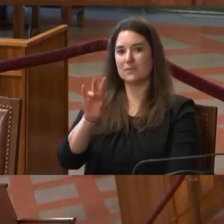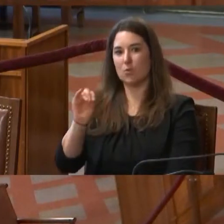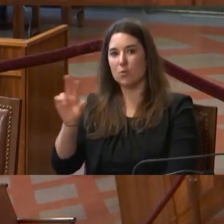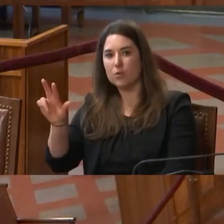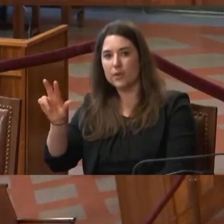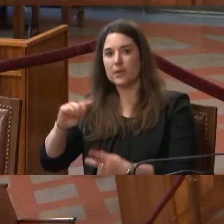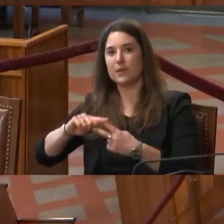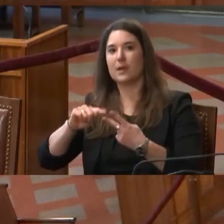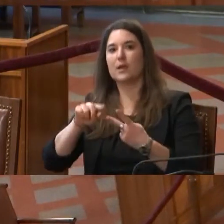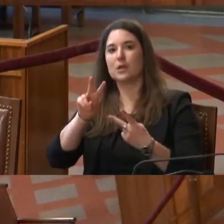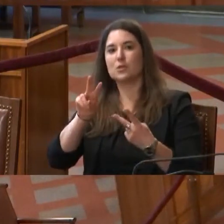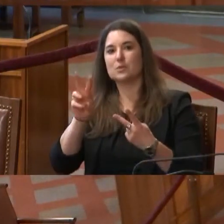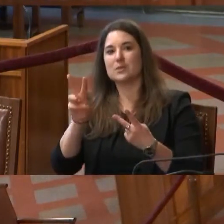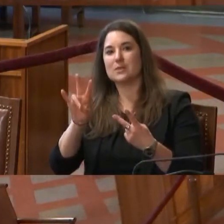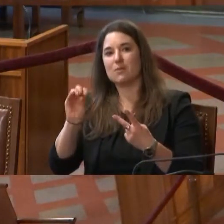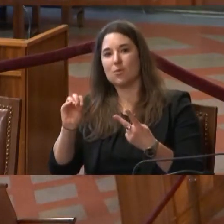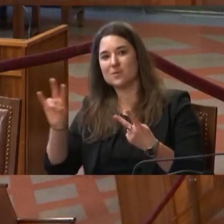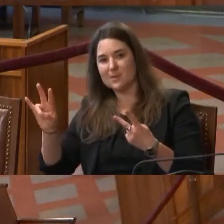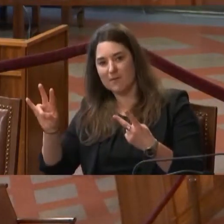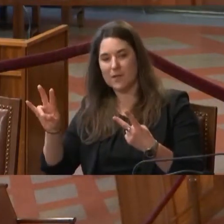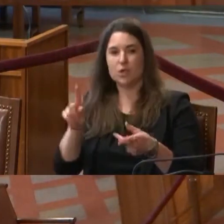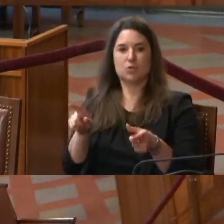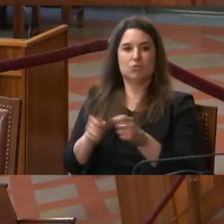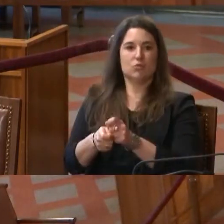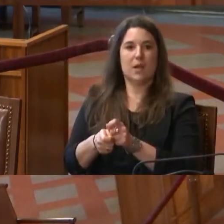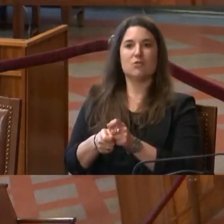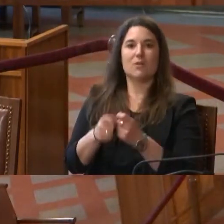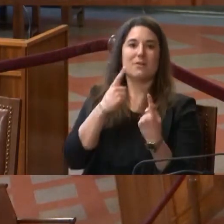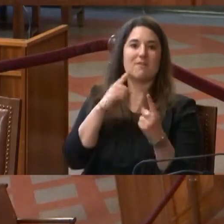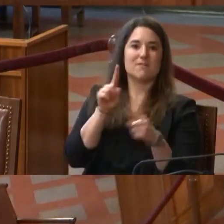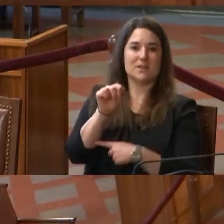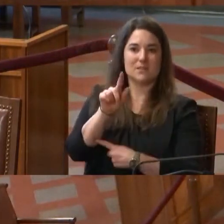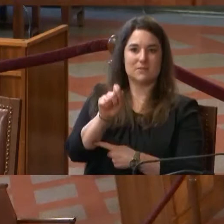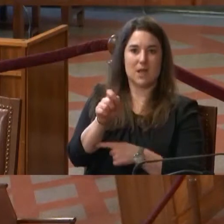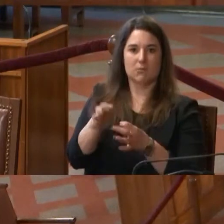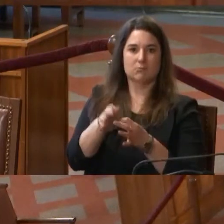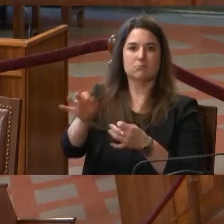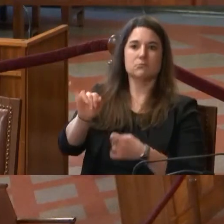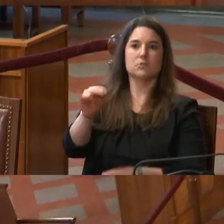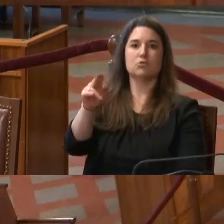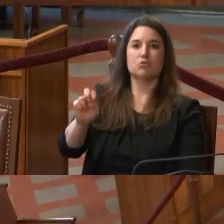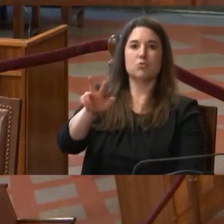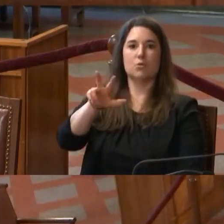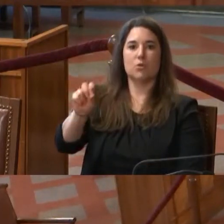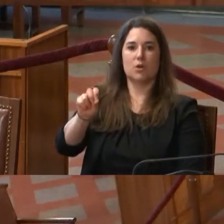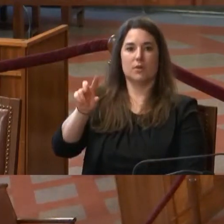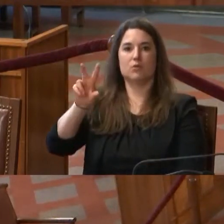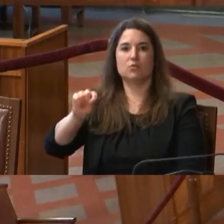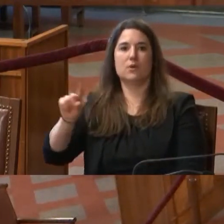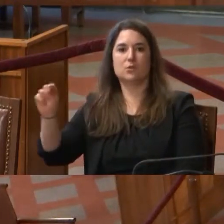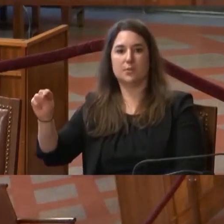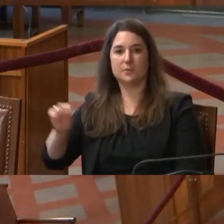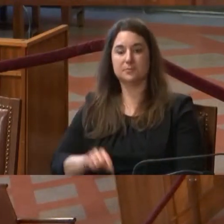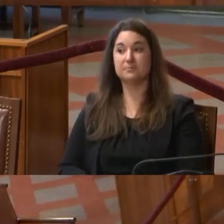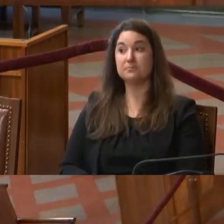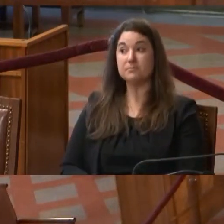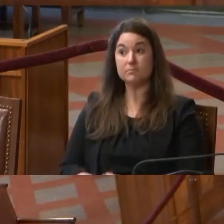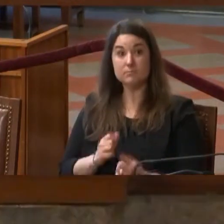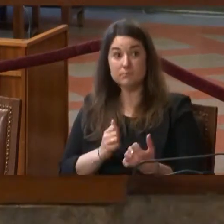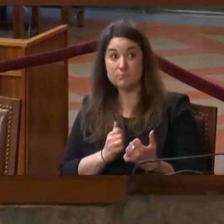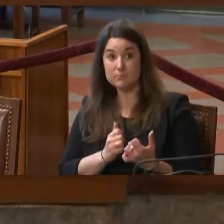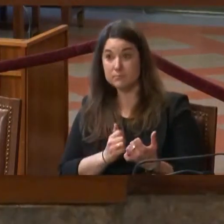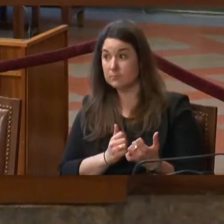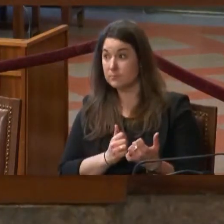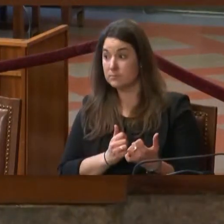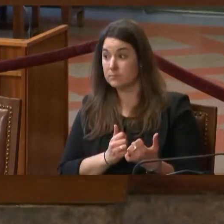26703 and 26707, to change the effective date to June 30th, 2020. Need a motion,